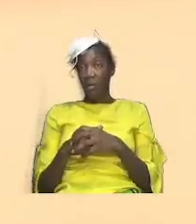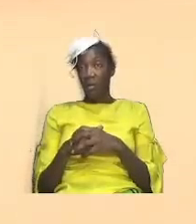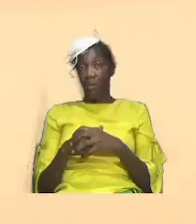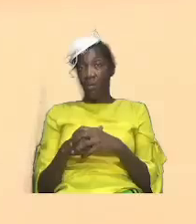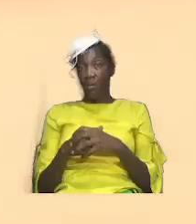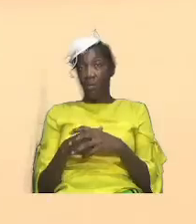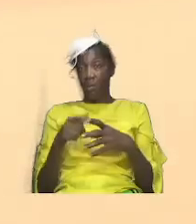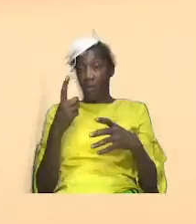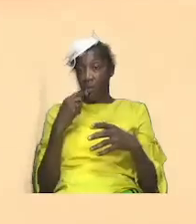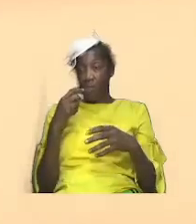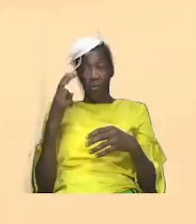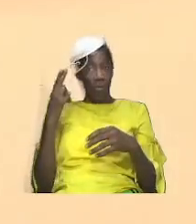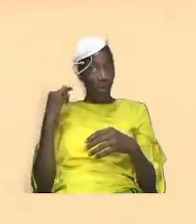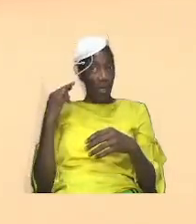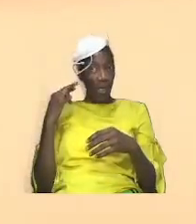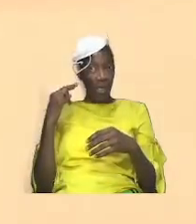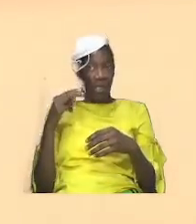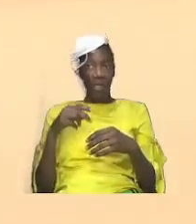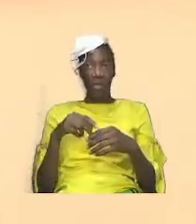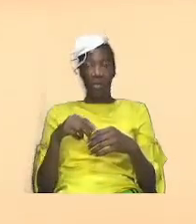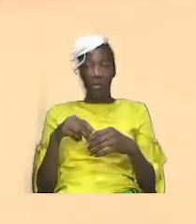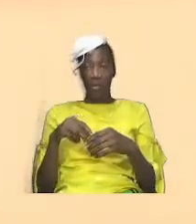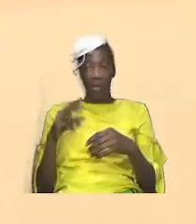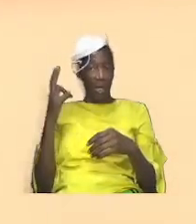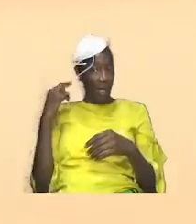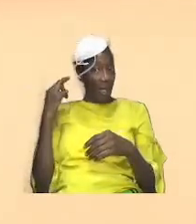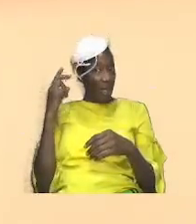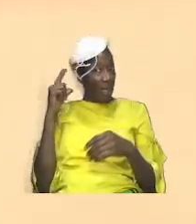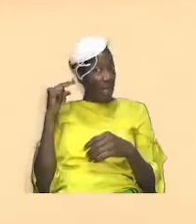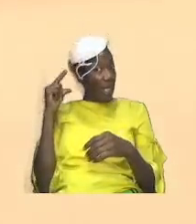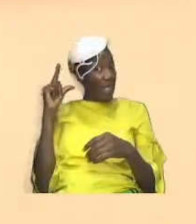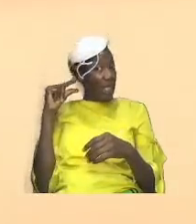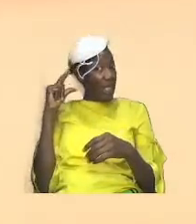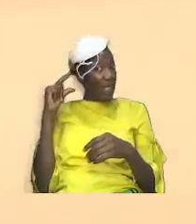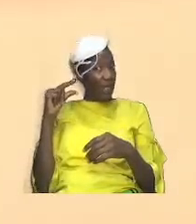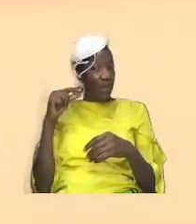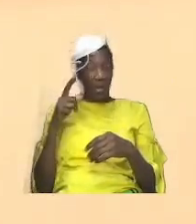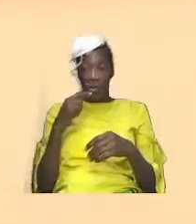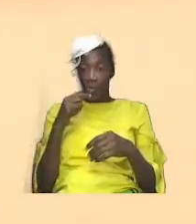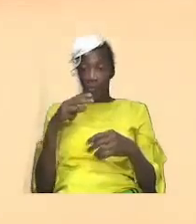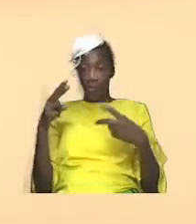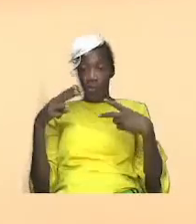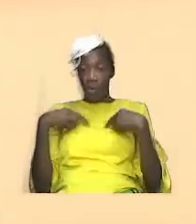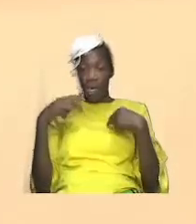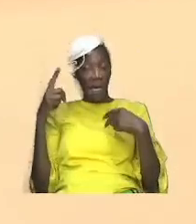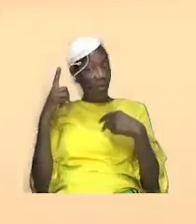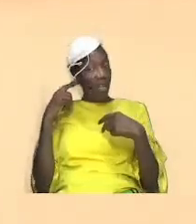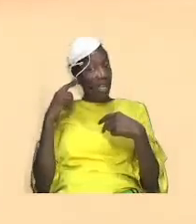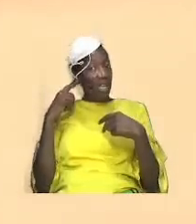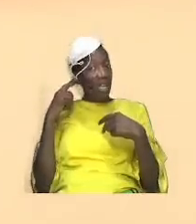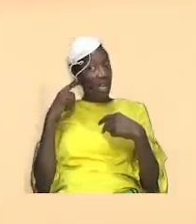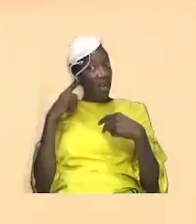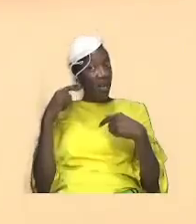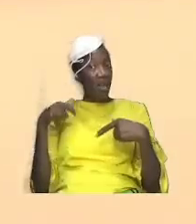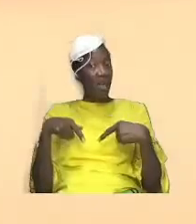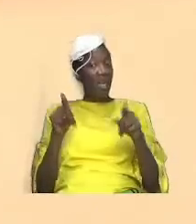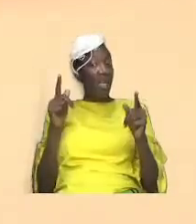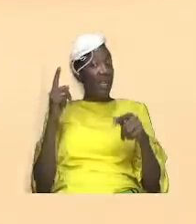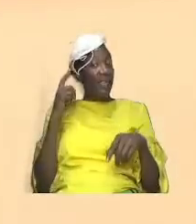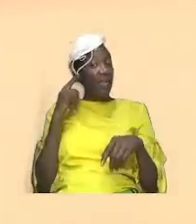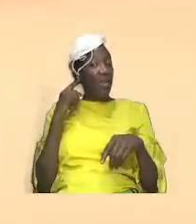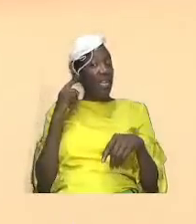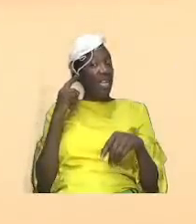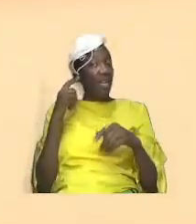Who is listening? Take heed. He that hath an ear, let him